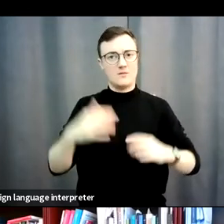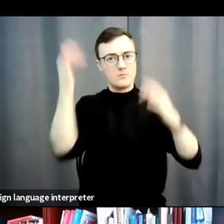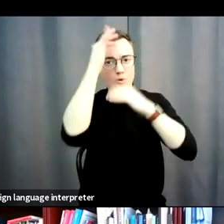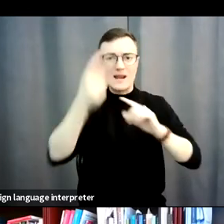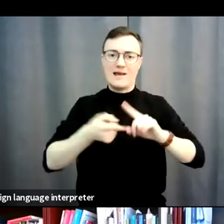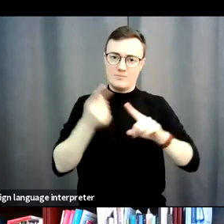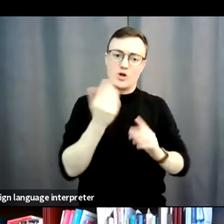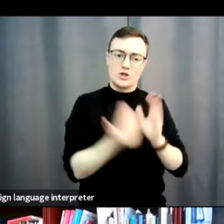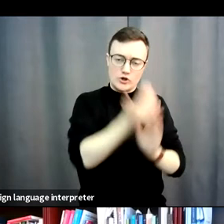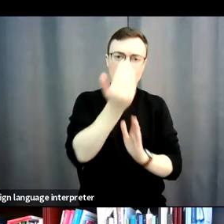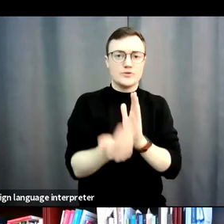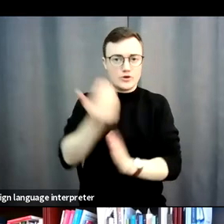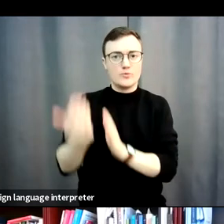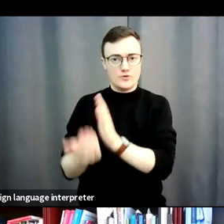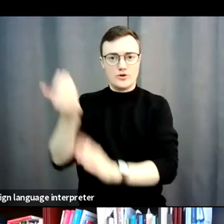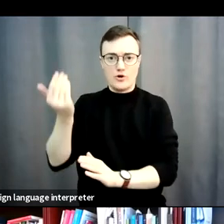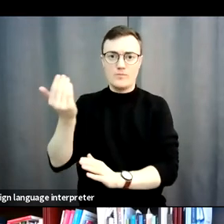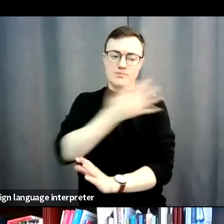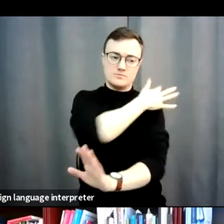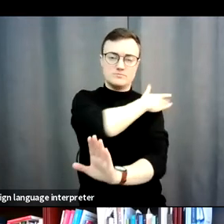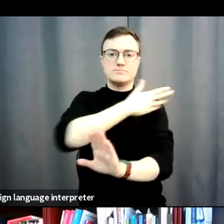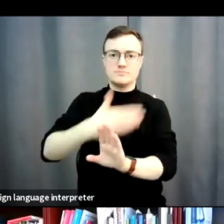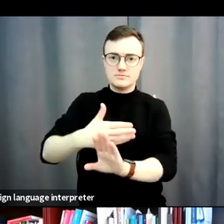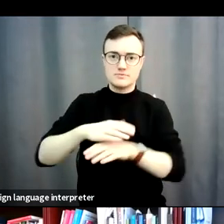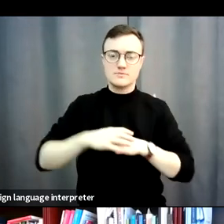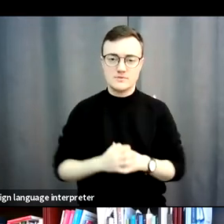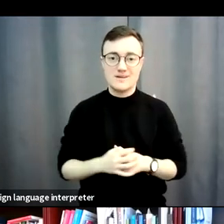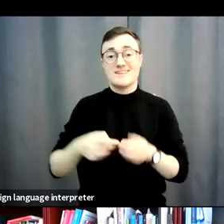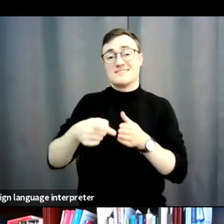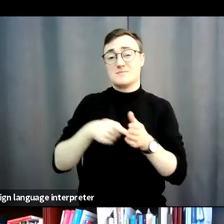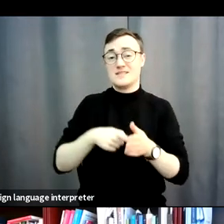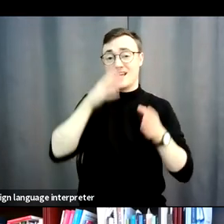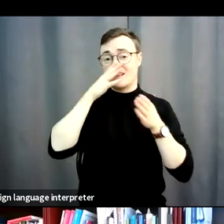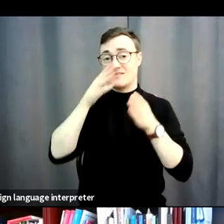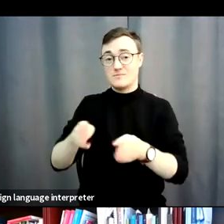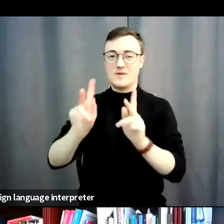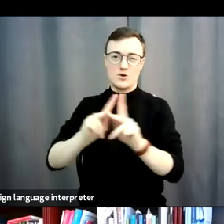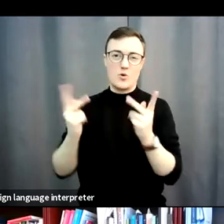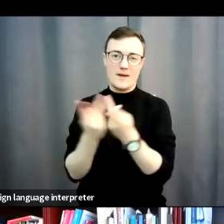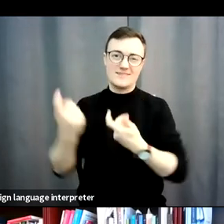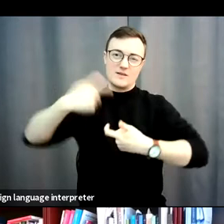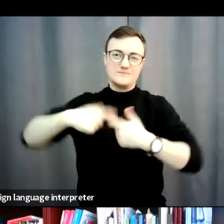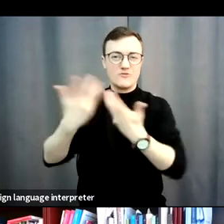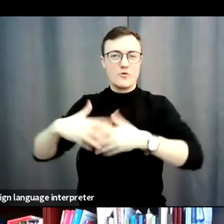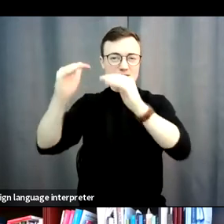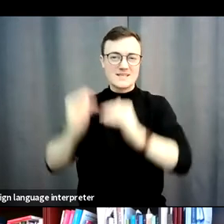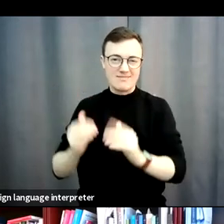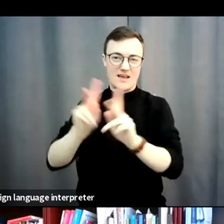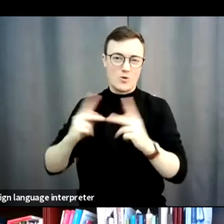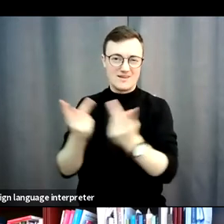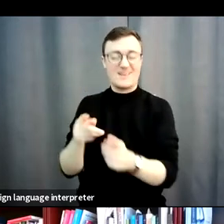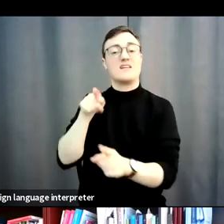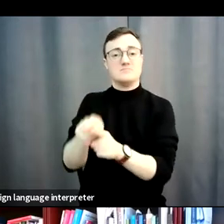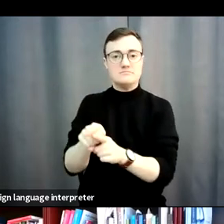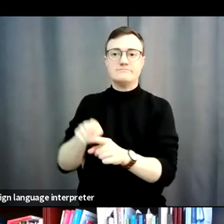right to be heard over the years. And not least when it comes to the Committee on the Rights of Persons with Disabilities, it's really quite